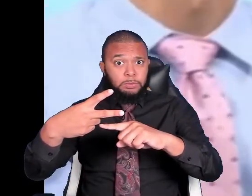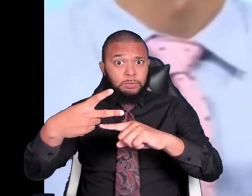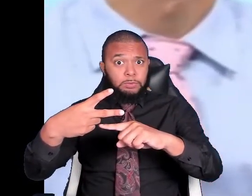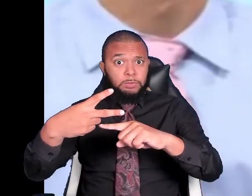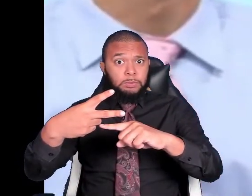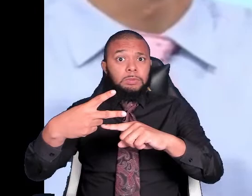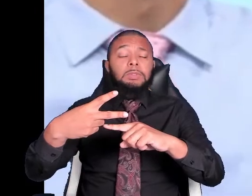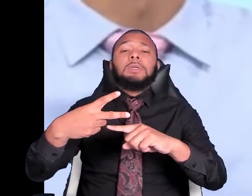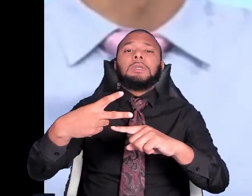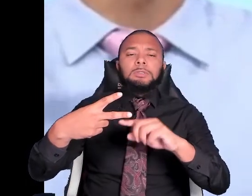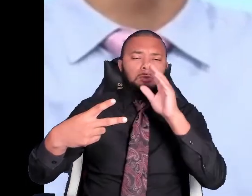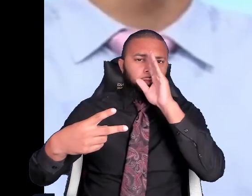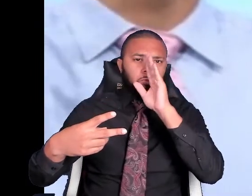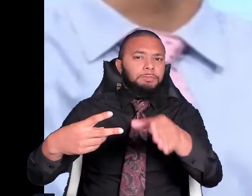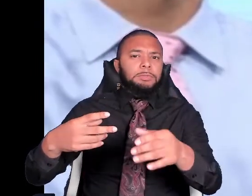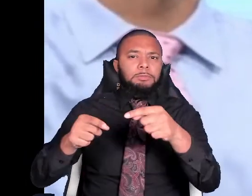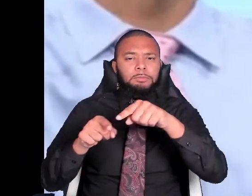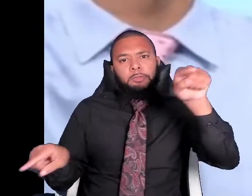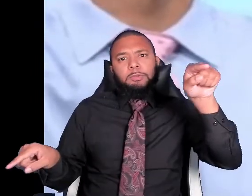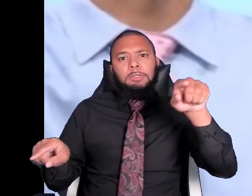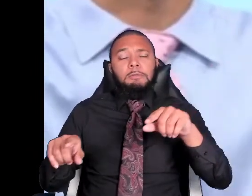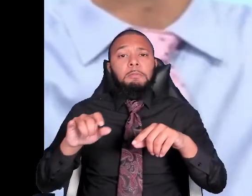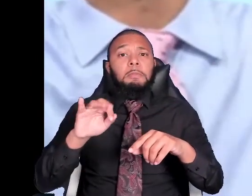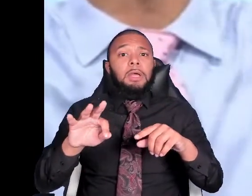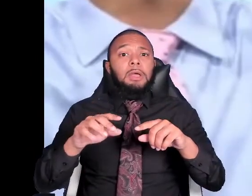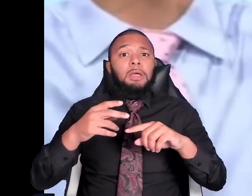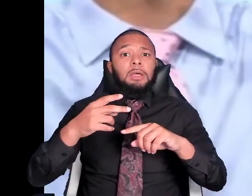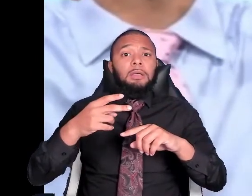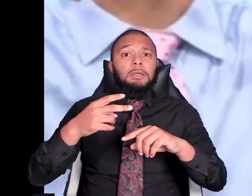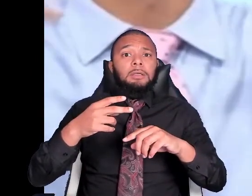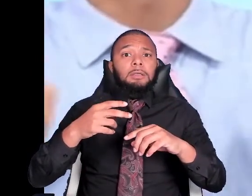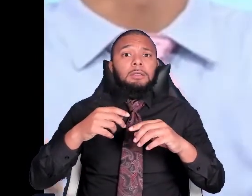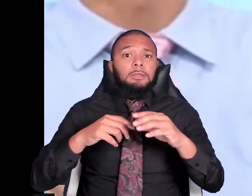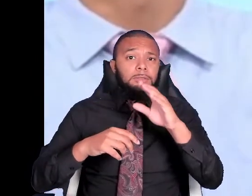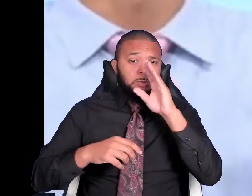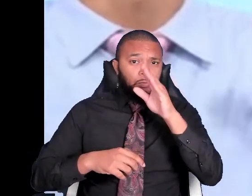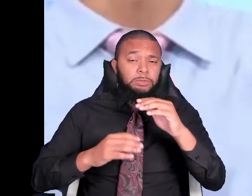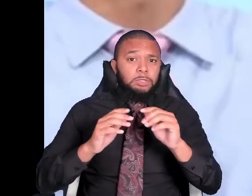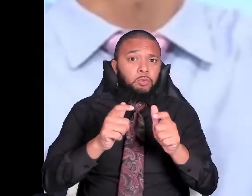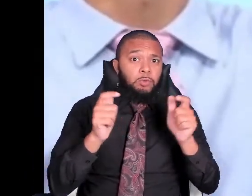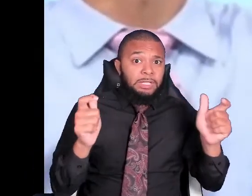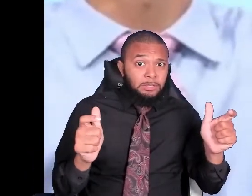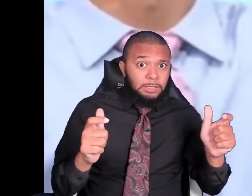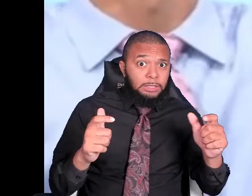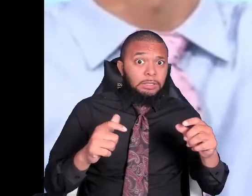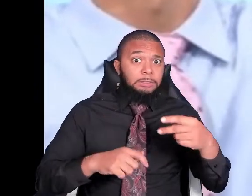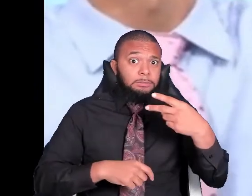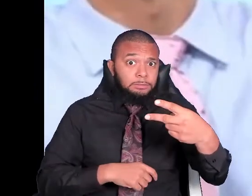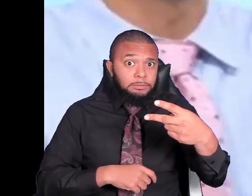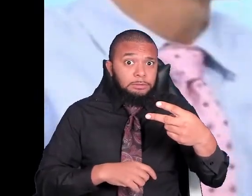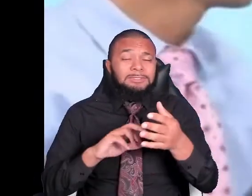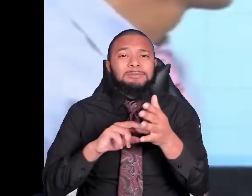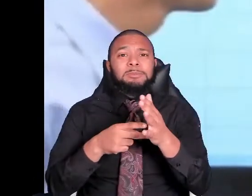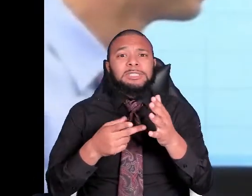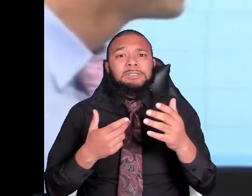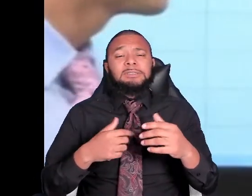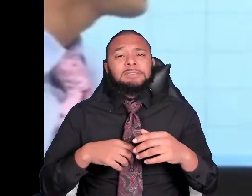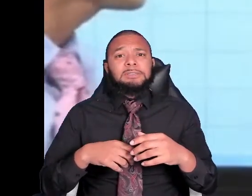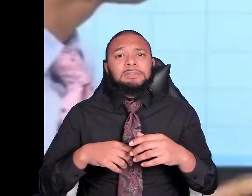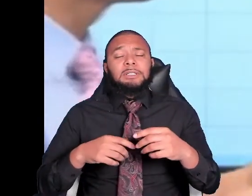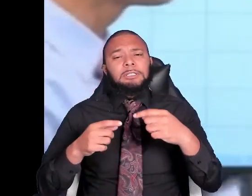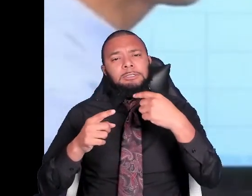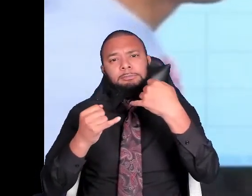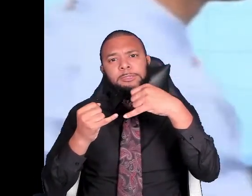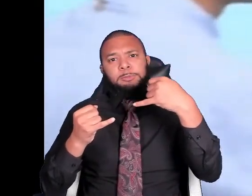line. But if it's just less than or greater than, we draw a dashed line.